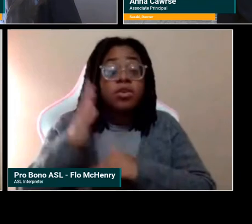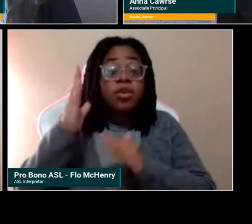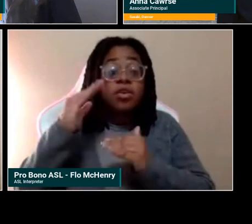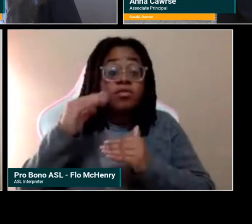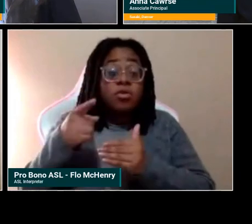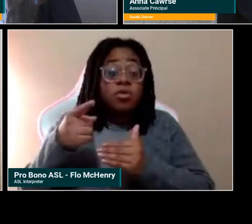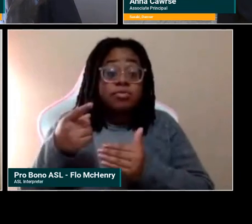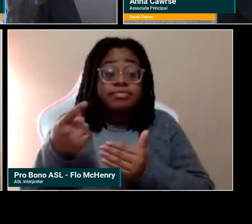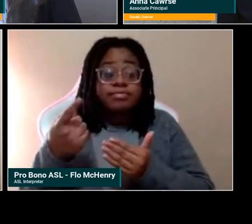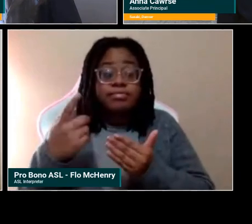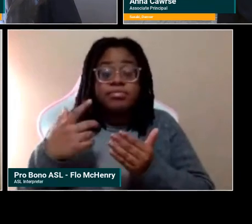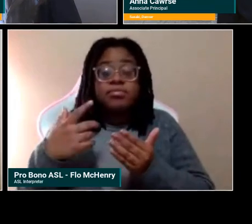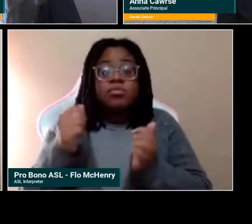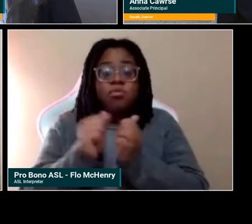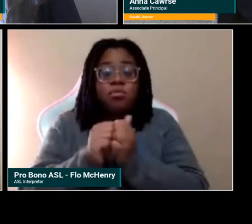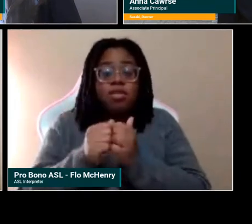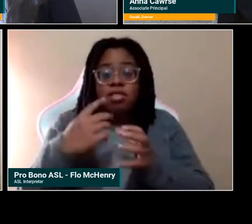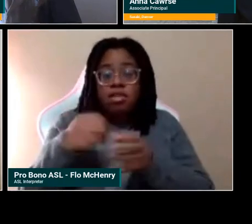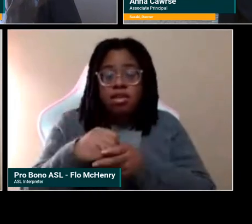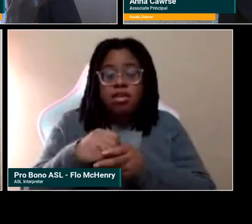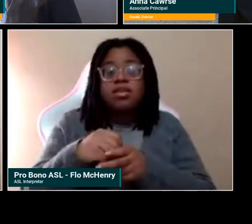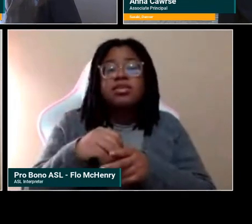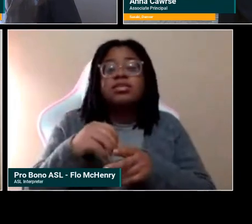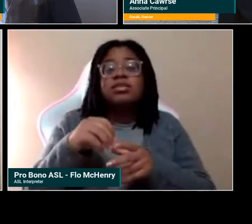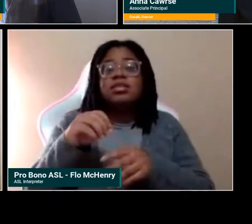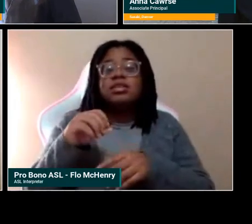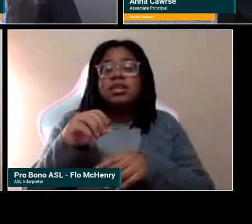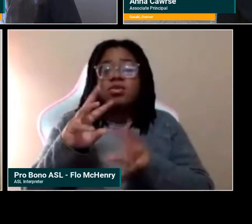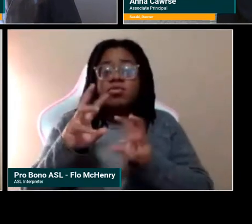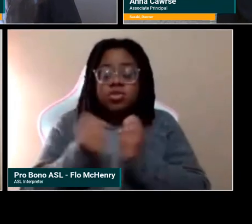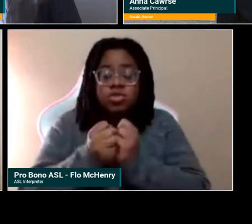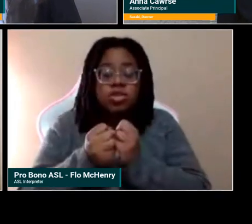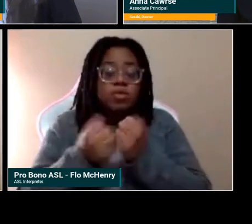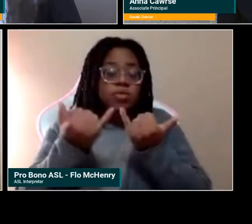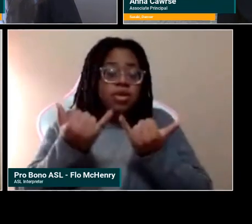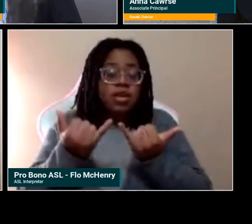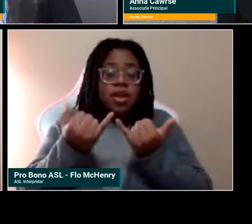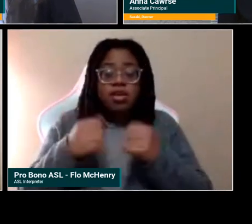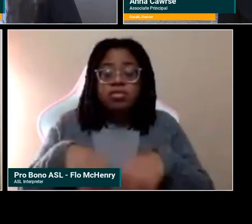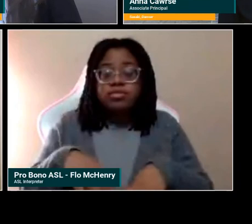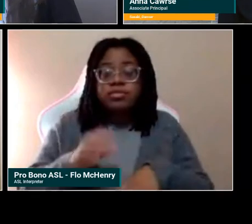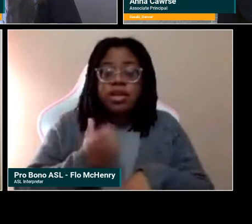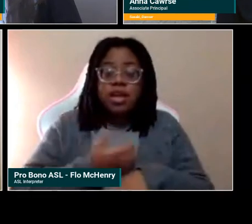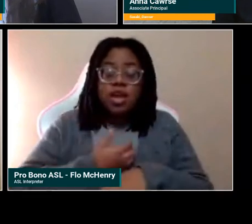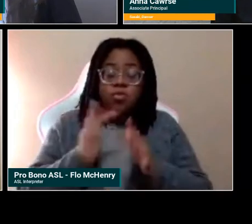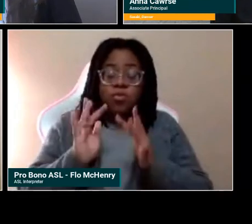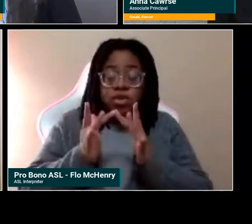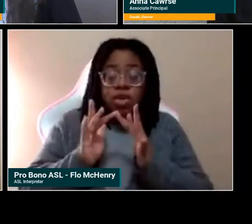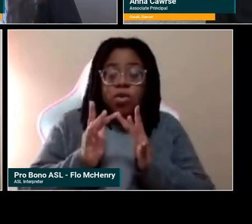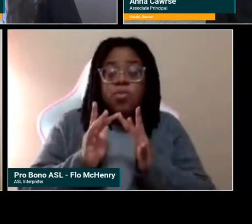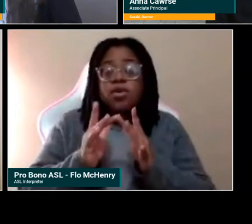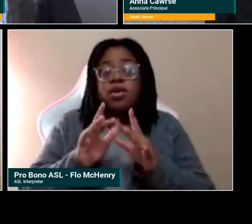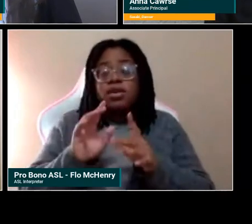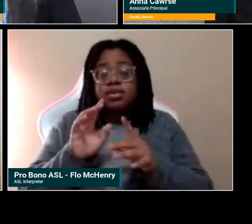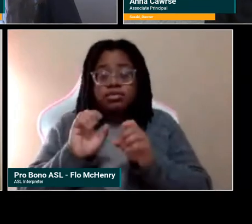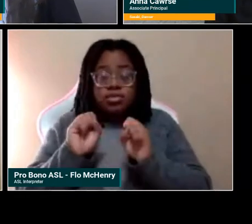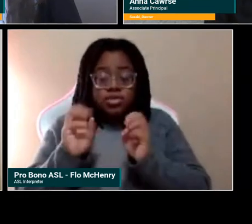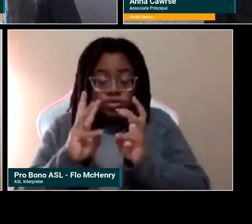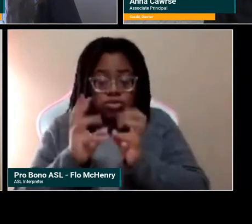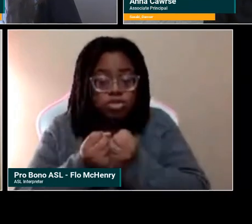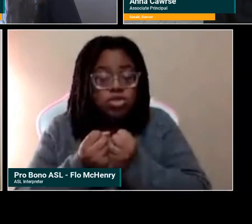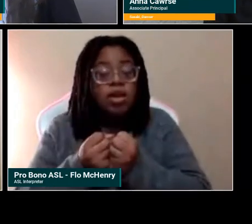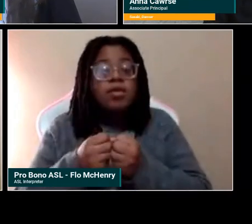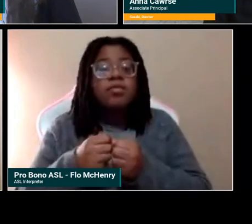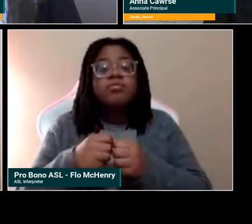summit tomorrow through the additional panels that we have, our networking session, our film night, and then of course the stewardship events into